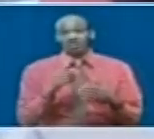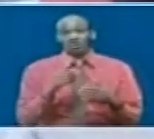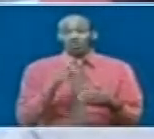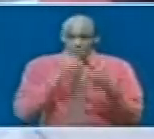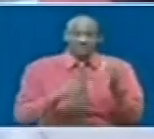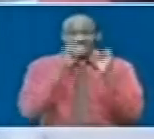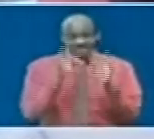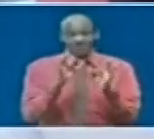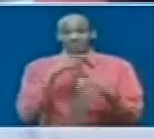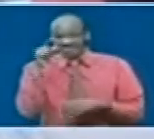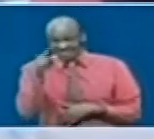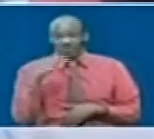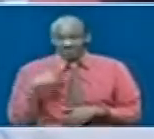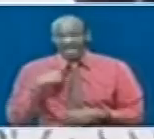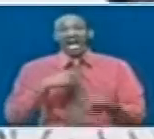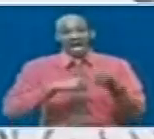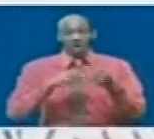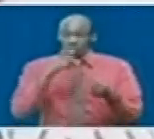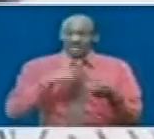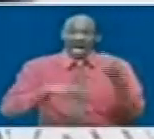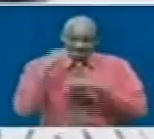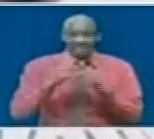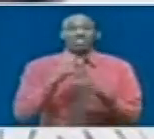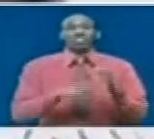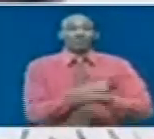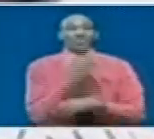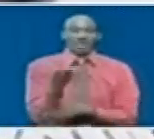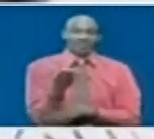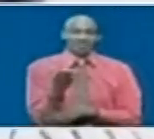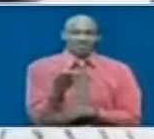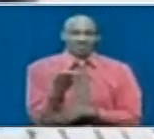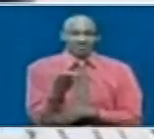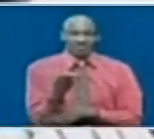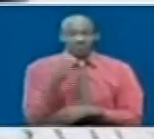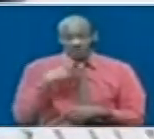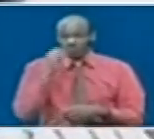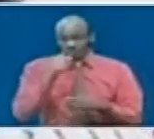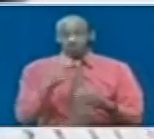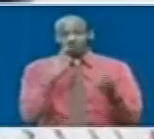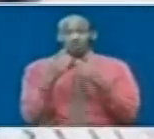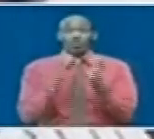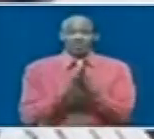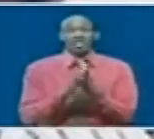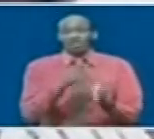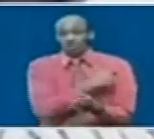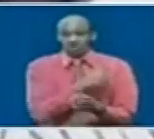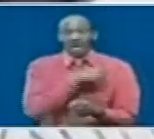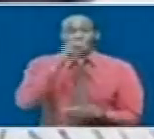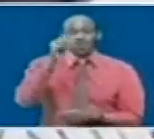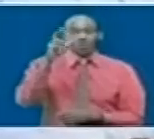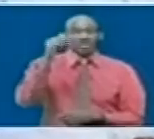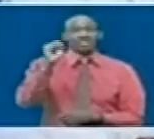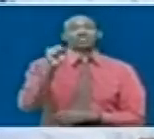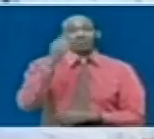Dr. Athman is acting chief. We cannot discuss any further when Dr. Mwaru is still status is still